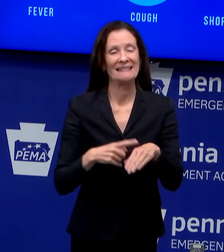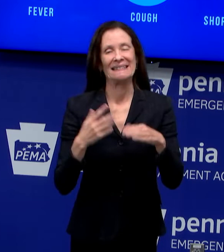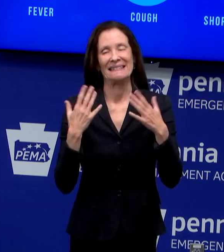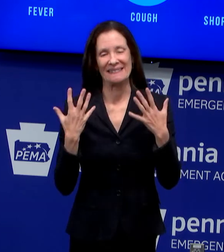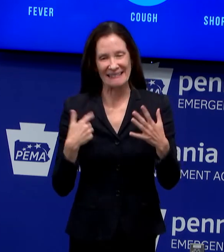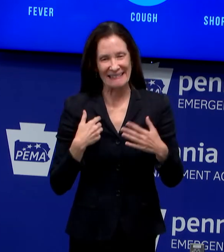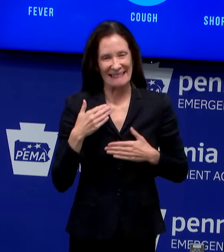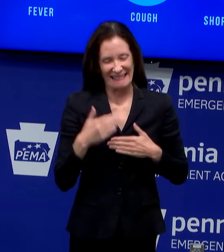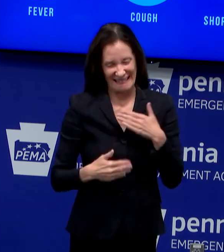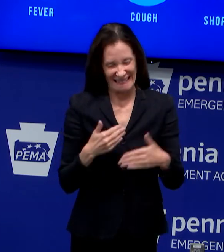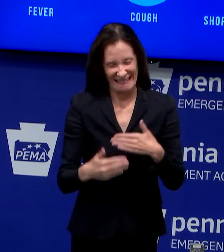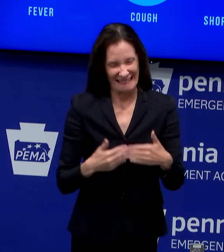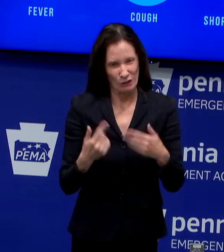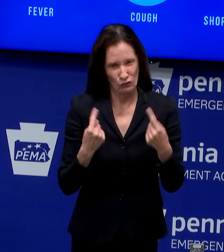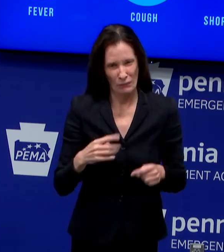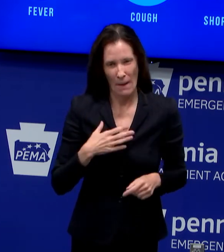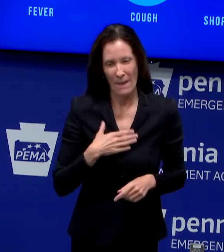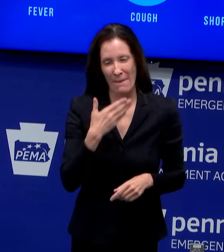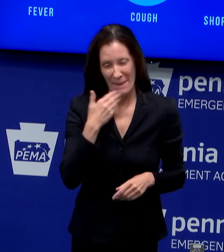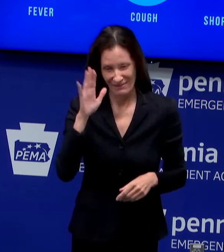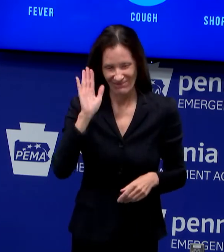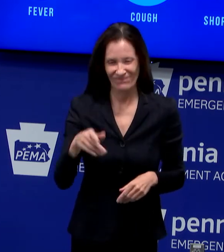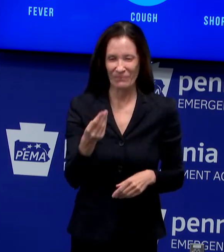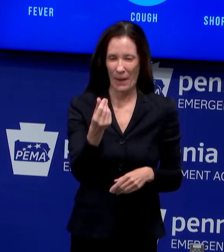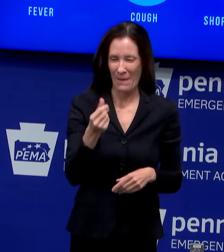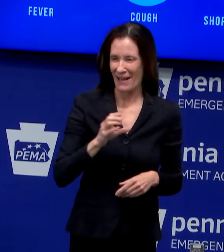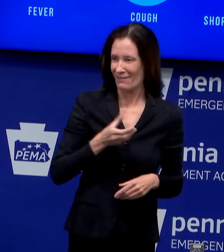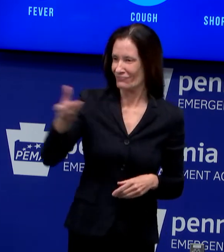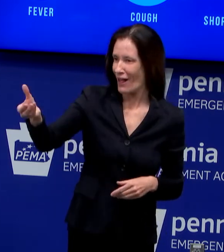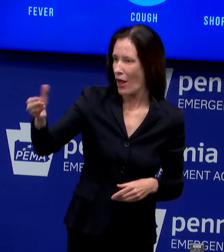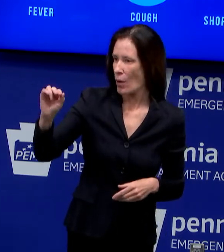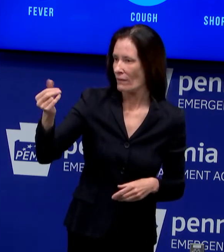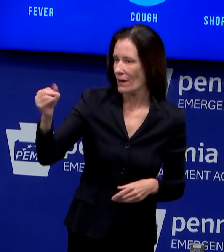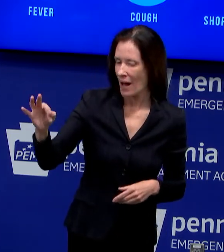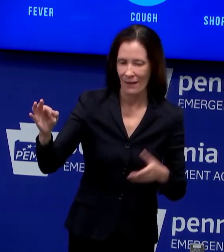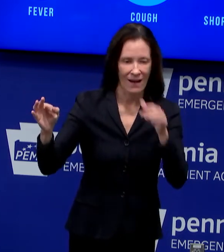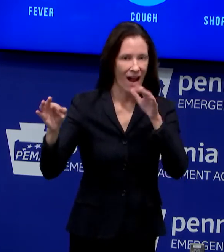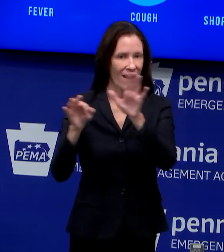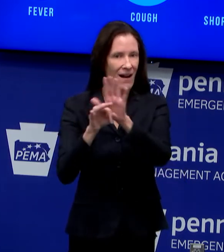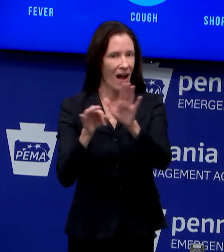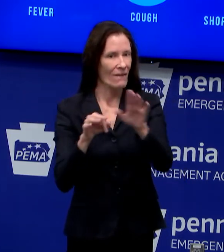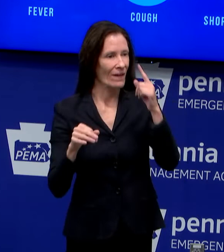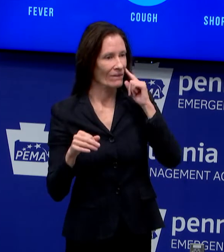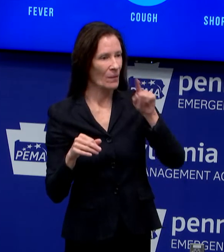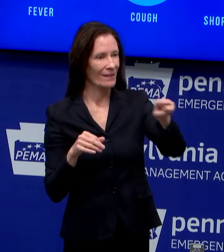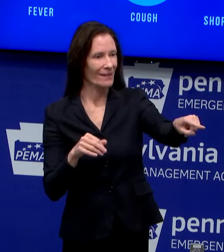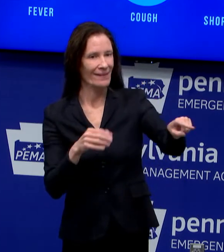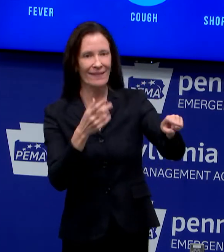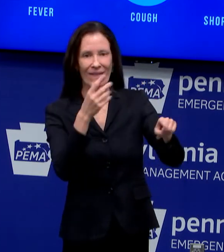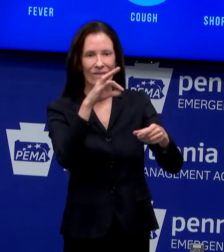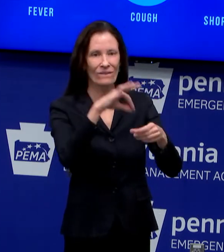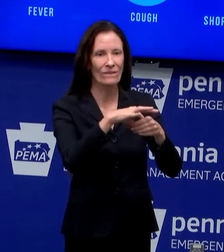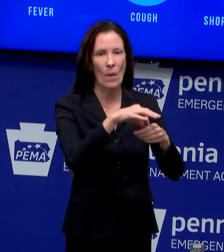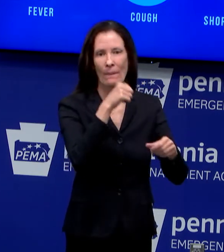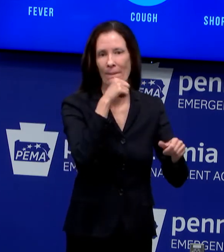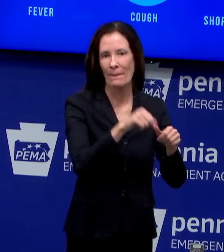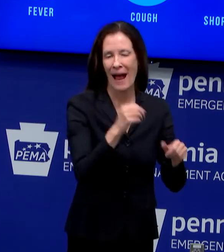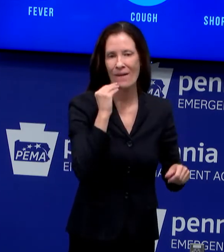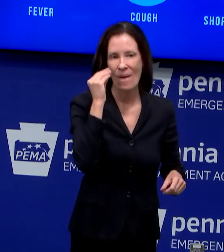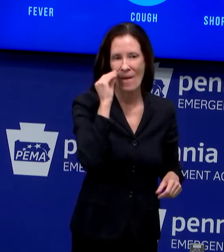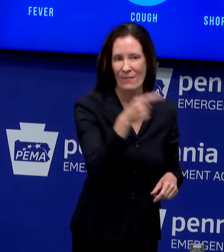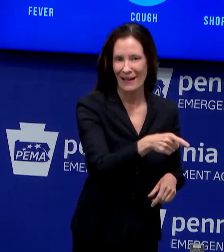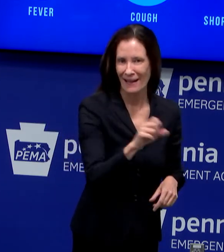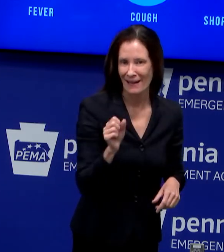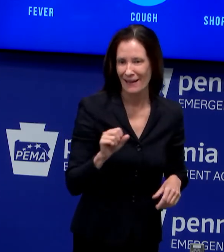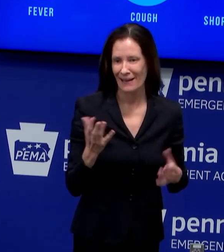is an issue. One of the things, as the Secretary said, I thought we in the legislature were together in this in terms of moving up